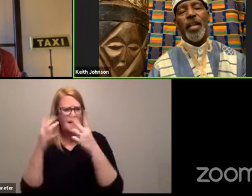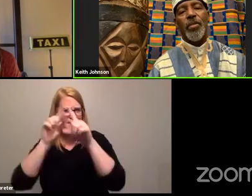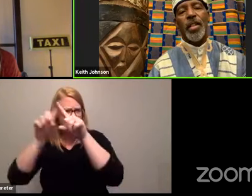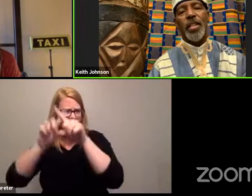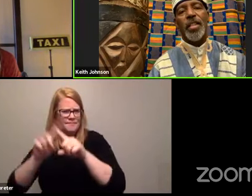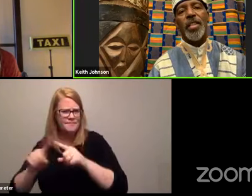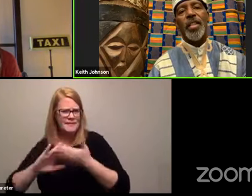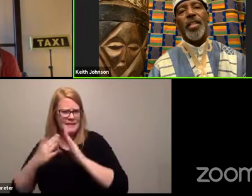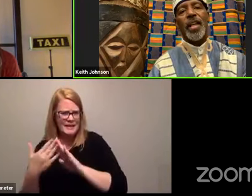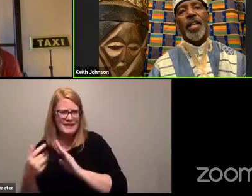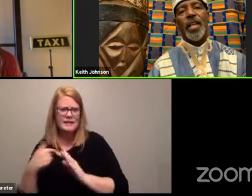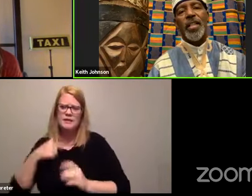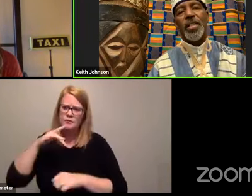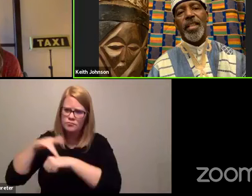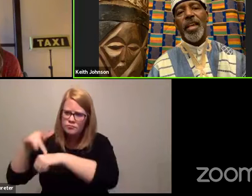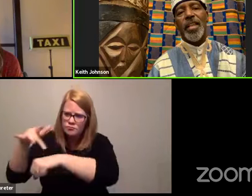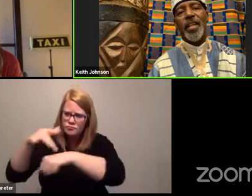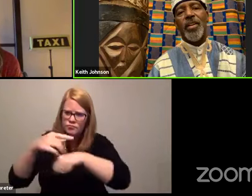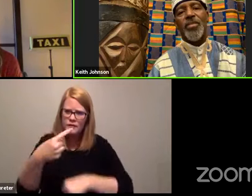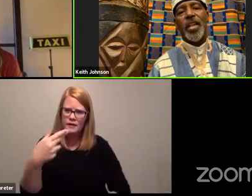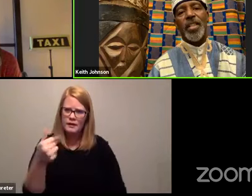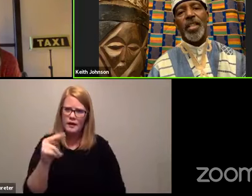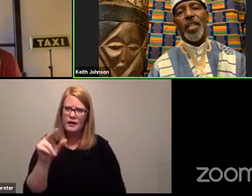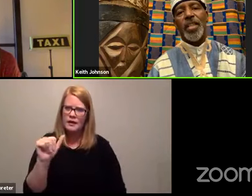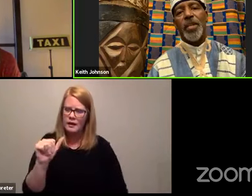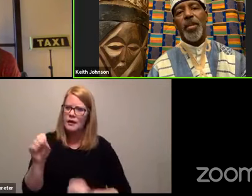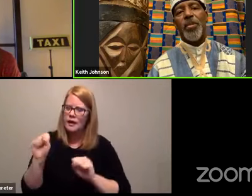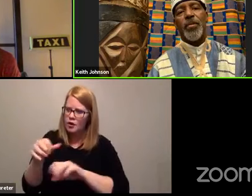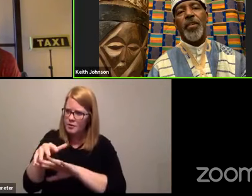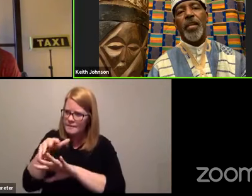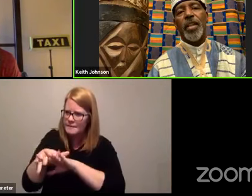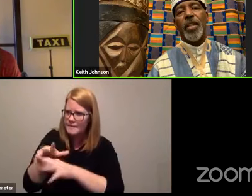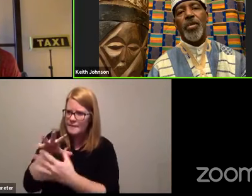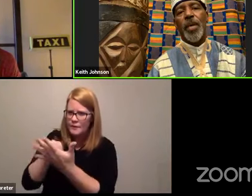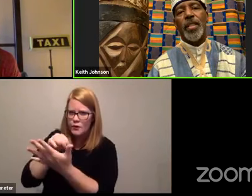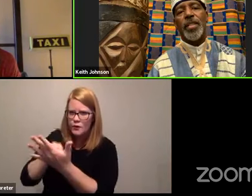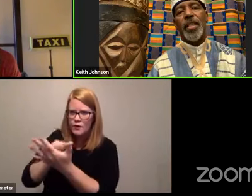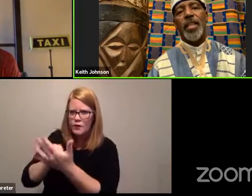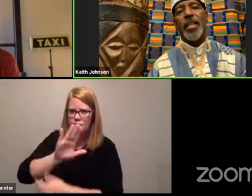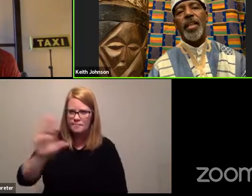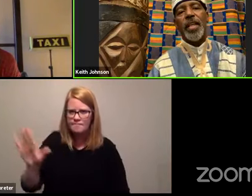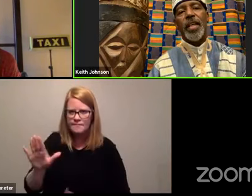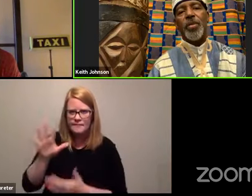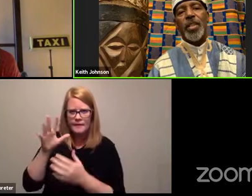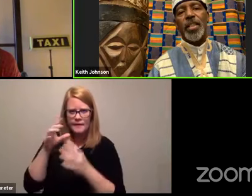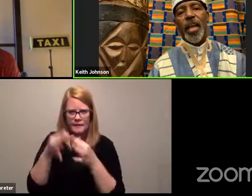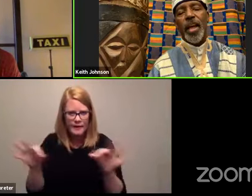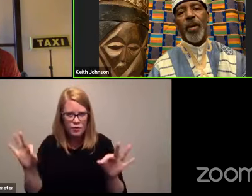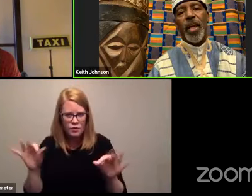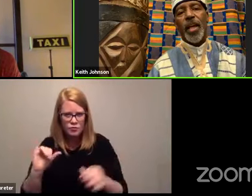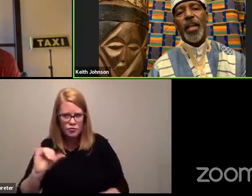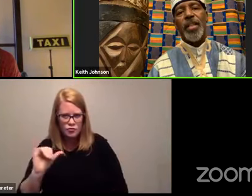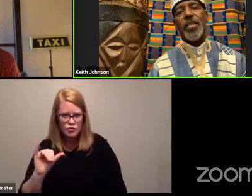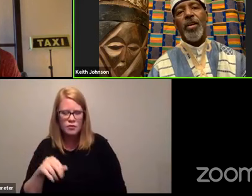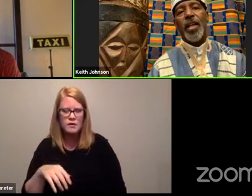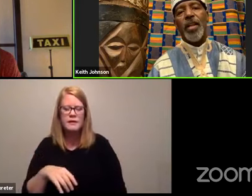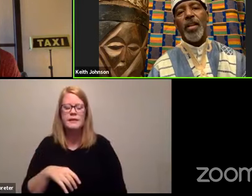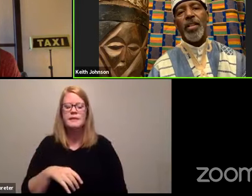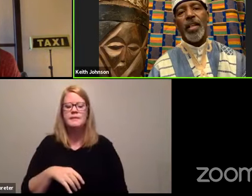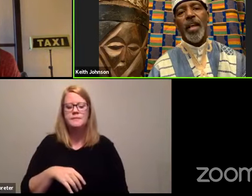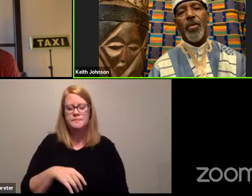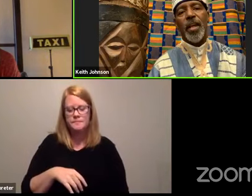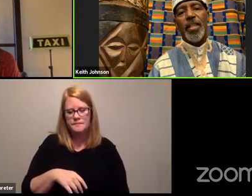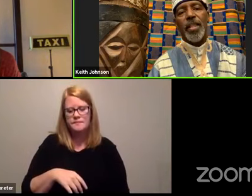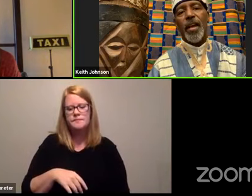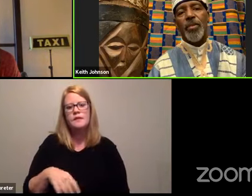the language and understanding of the Ashanti people found in Kumasi. He was Ewe, so I